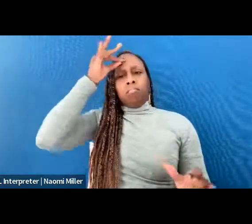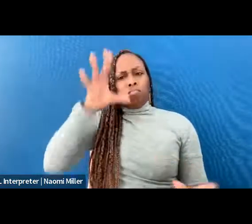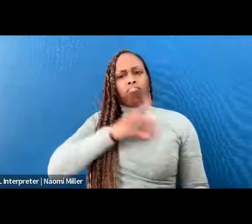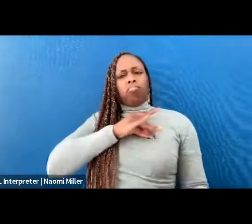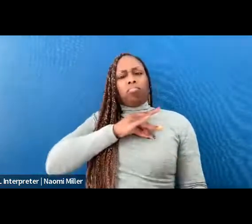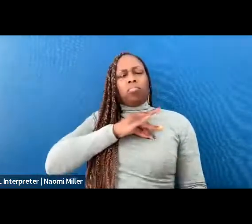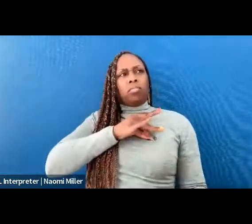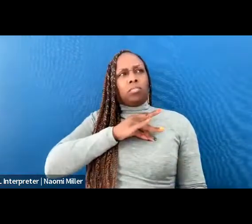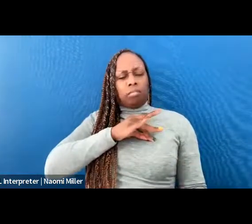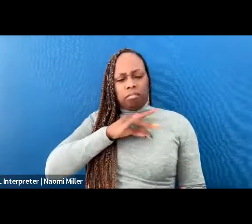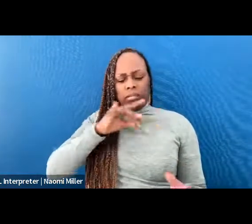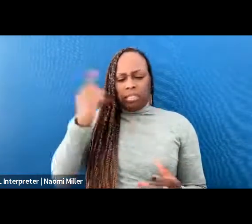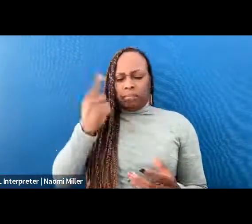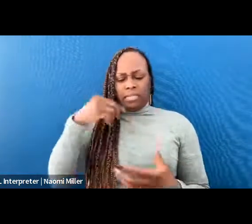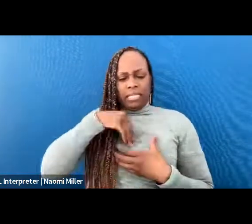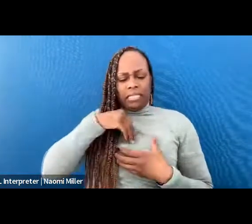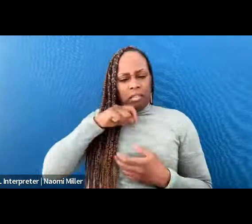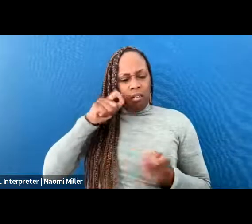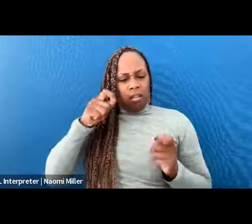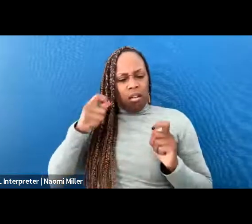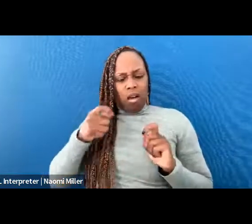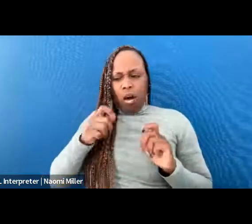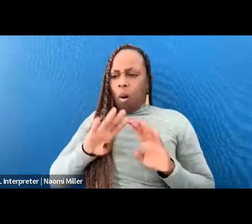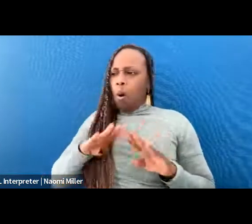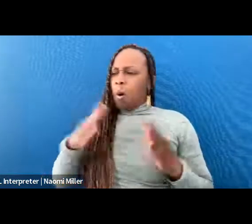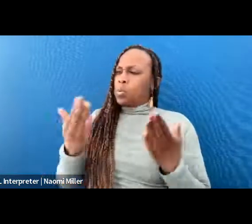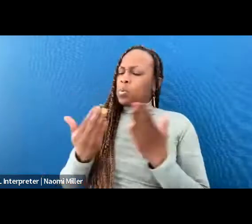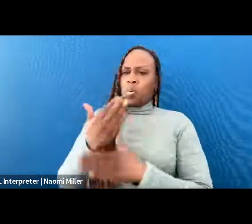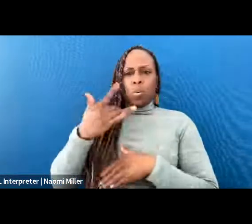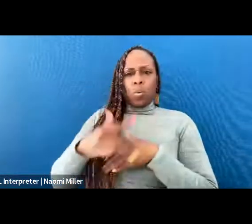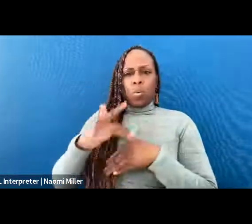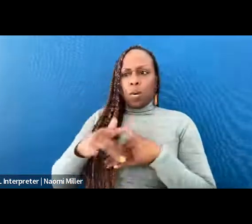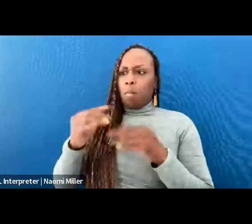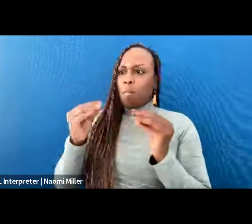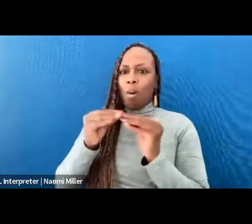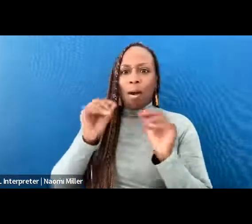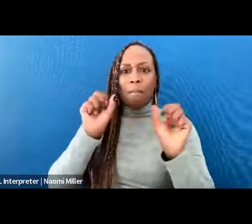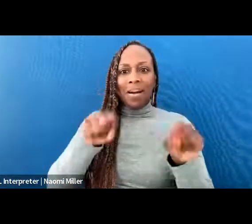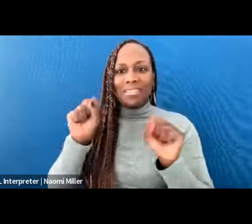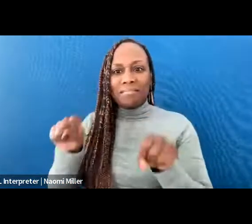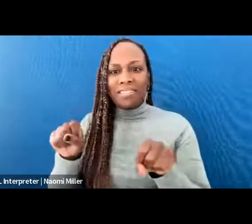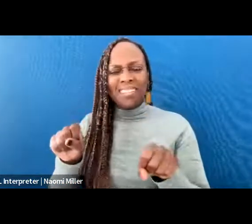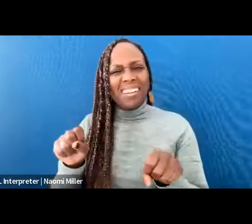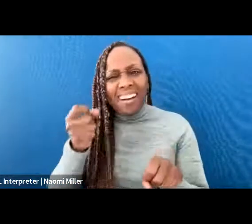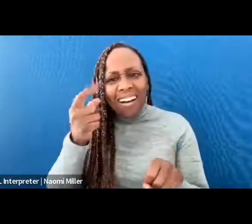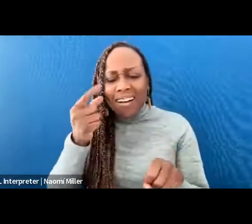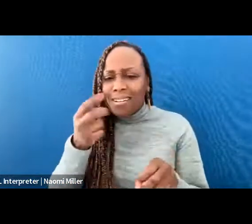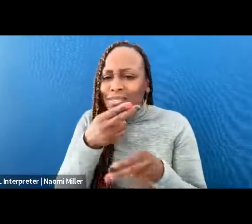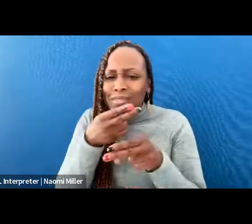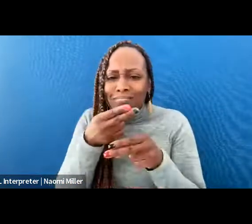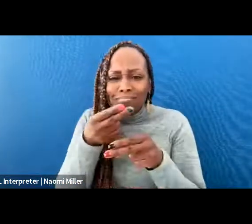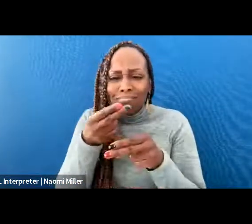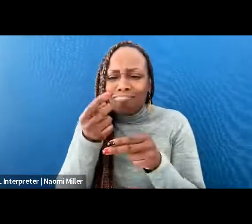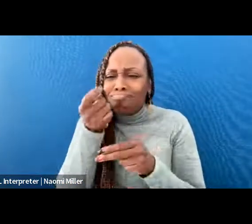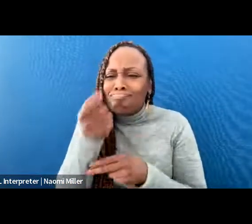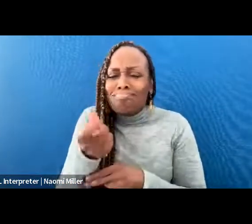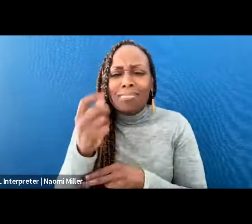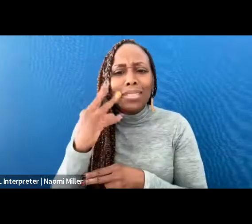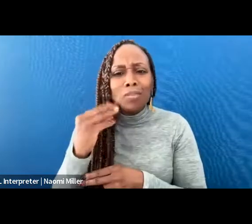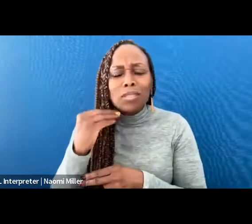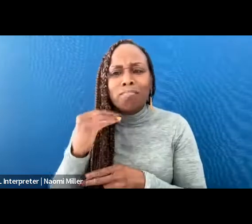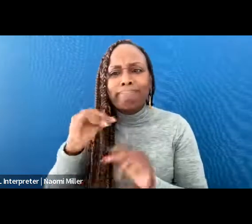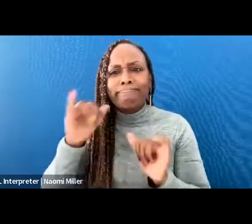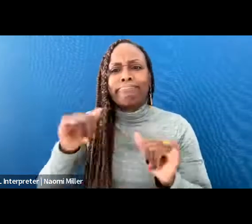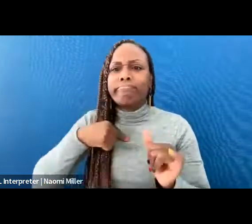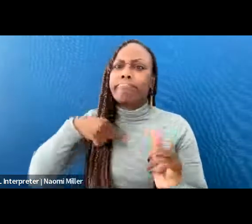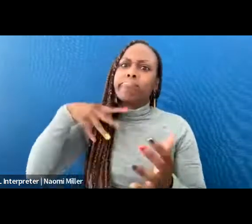inside of me and opened up new space for more possibilities. It was a small experience, but its roots ran deep.